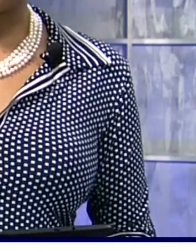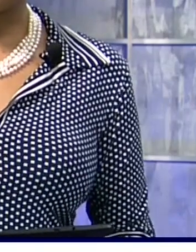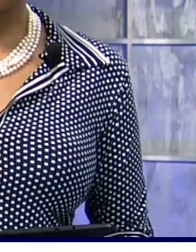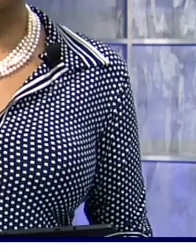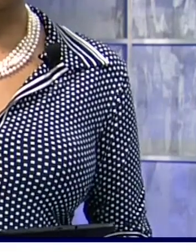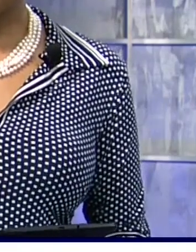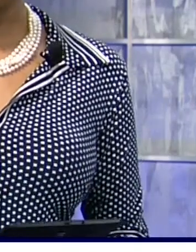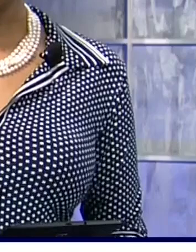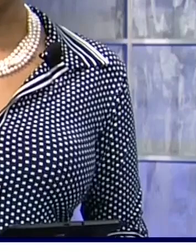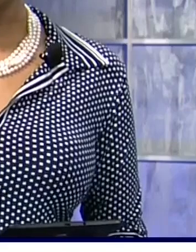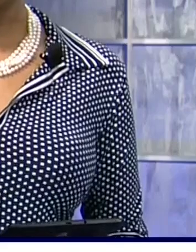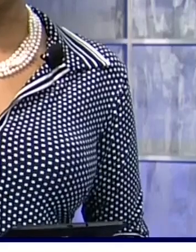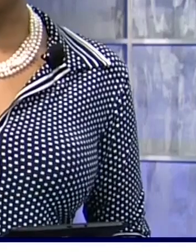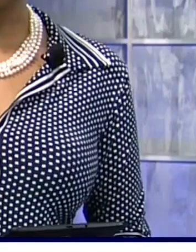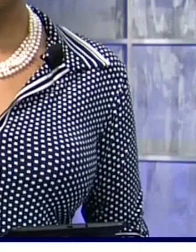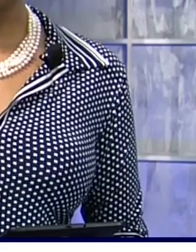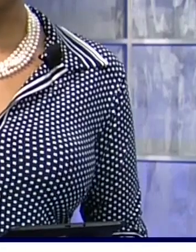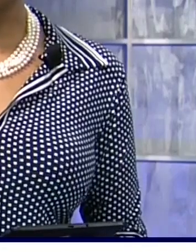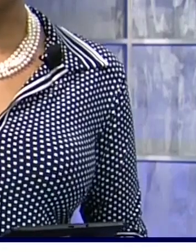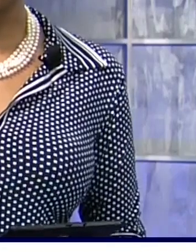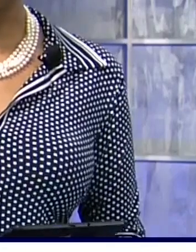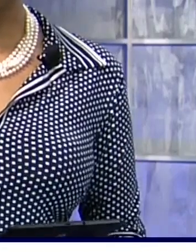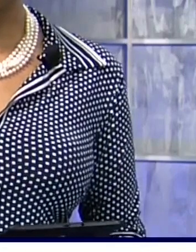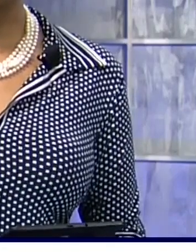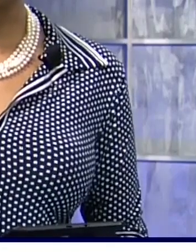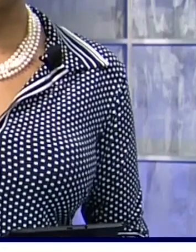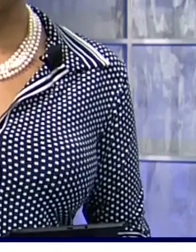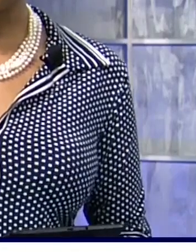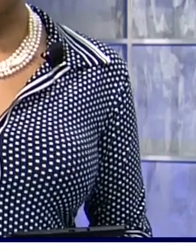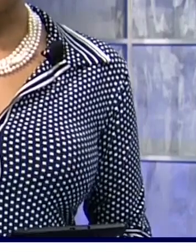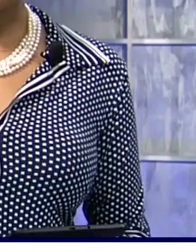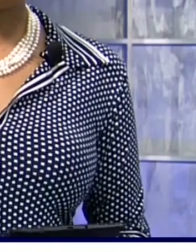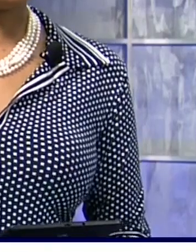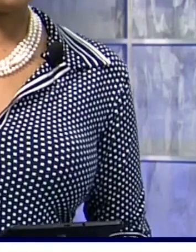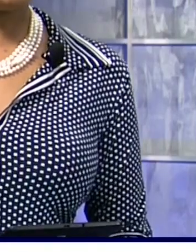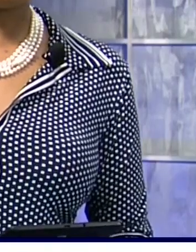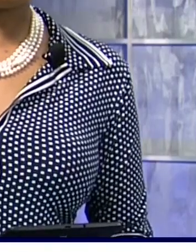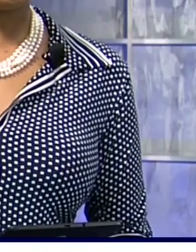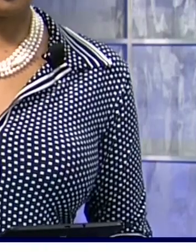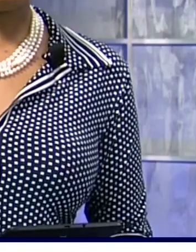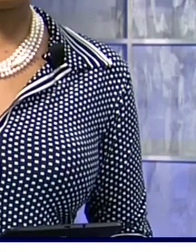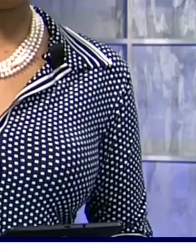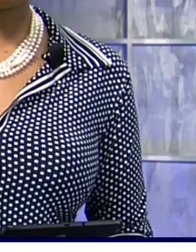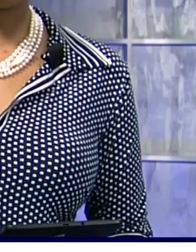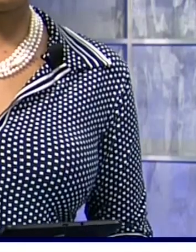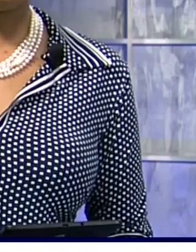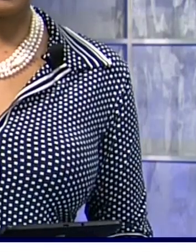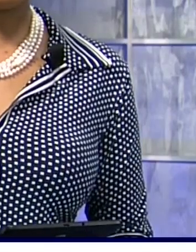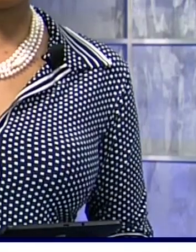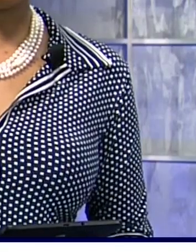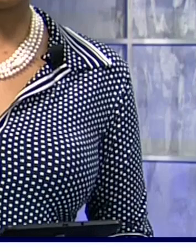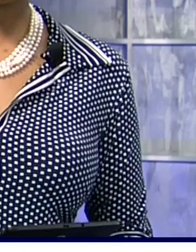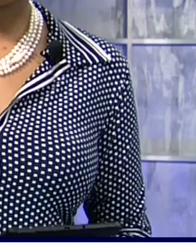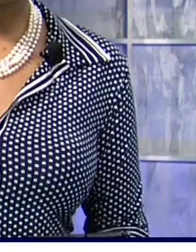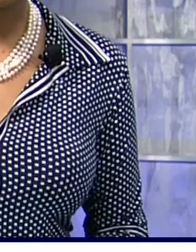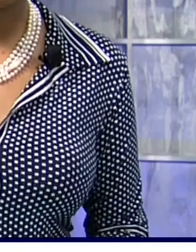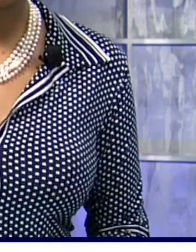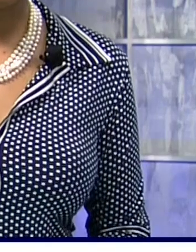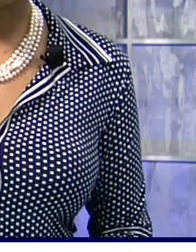gas leak forced an evacuation at the Randall Phillips Polyclinic today. And in sports, the Sir Everton Centre of Excellence